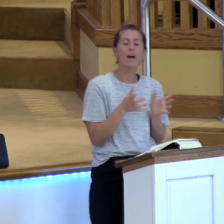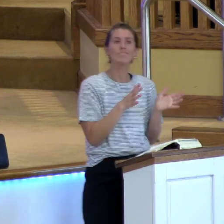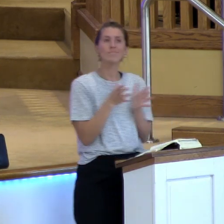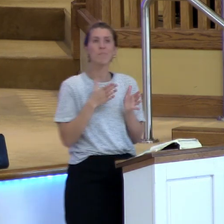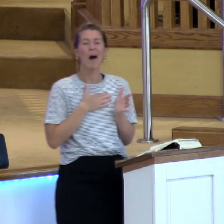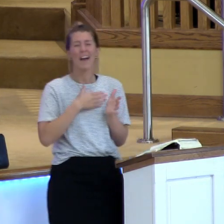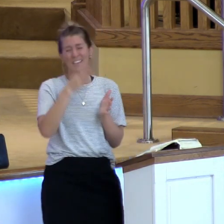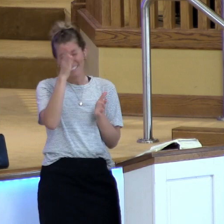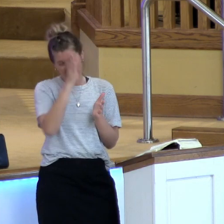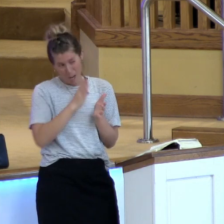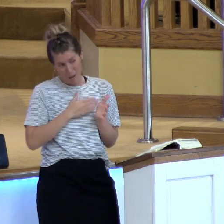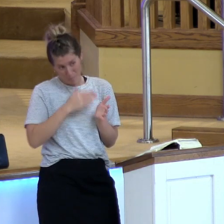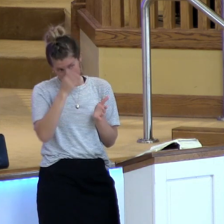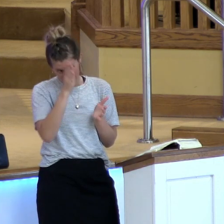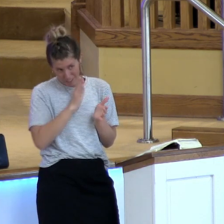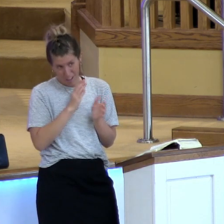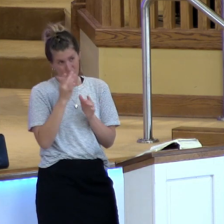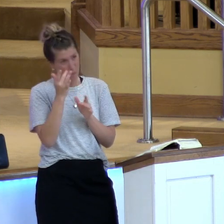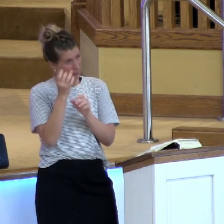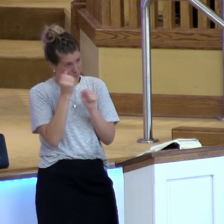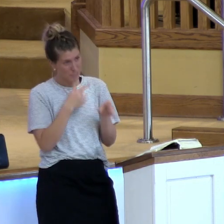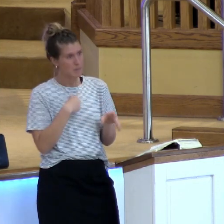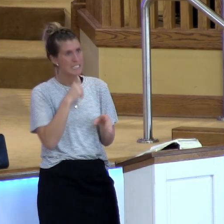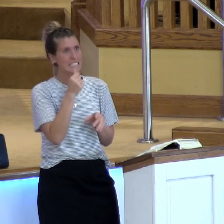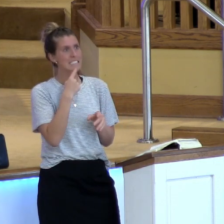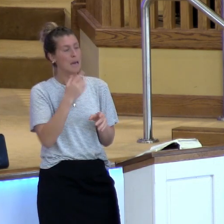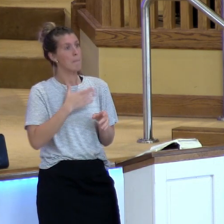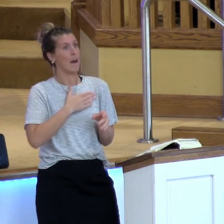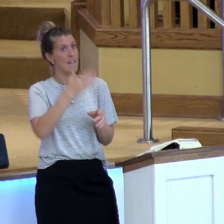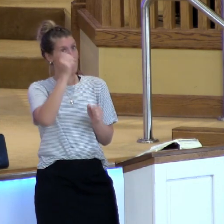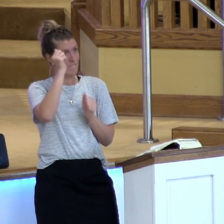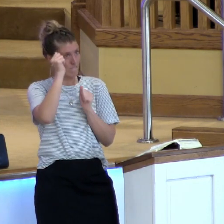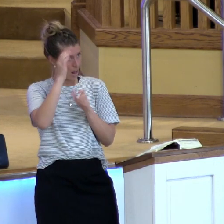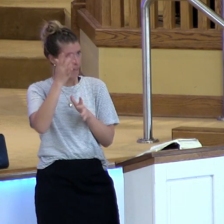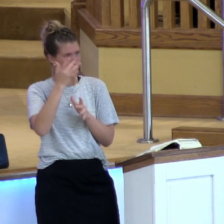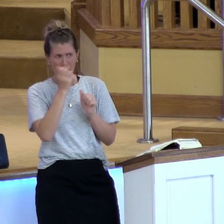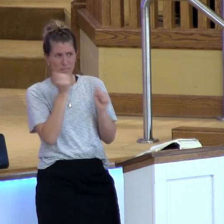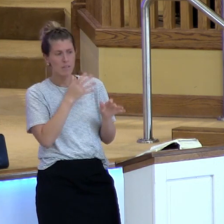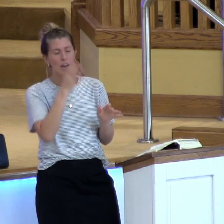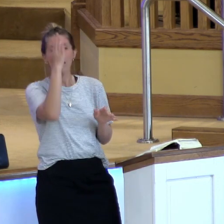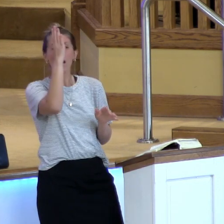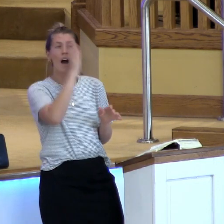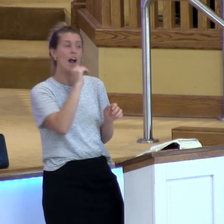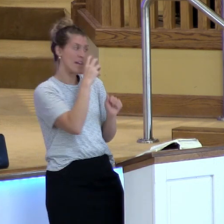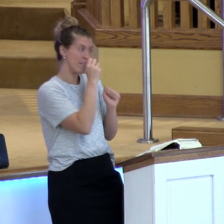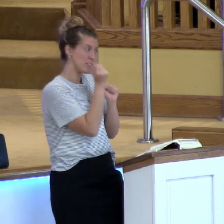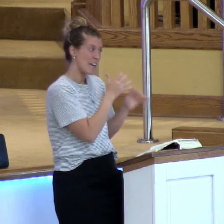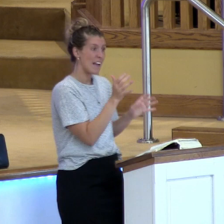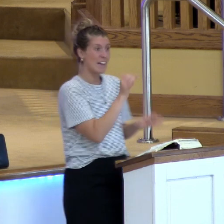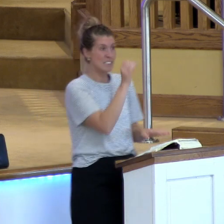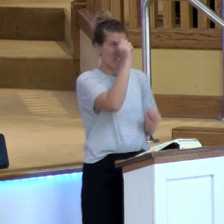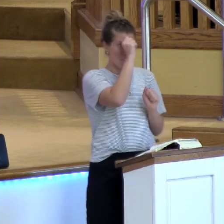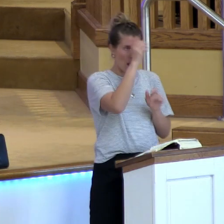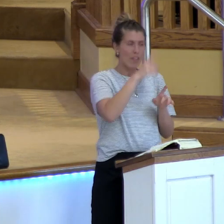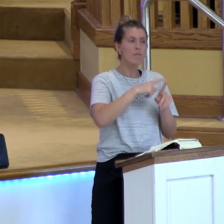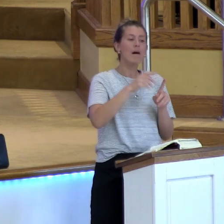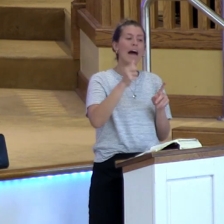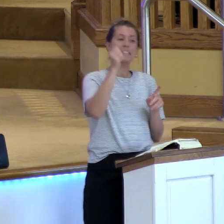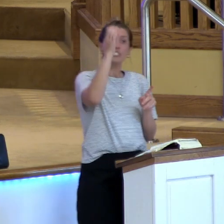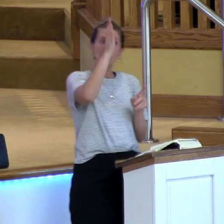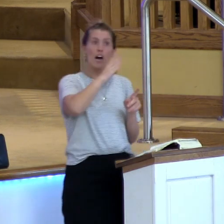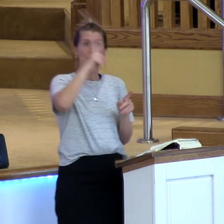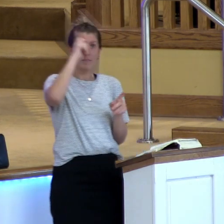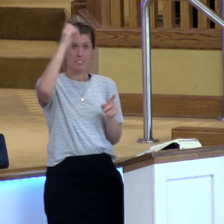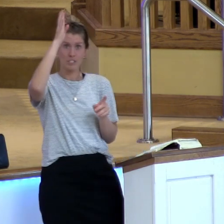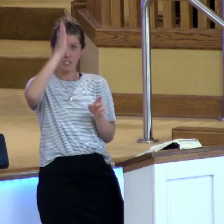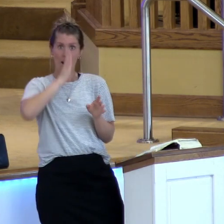My God, why hast thou forsaken me? He didn't say, my Father, why hast thou forsaken me? God didn't forsake him as Father. He forsook him as God because God, the God